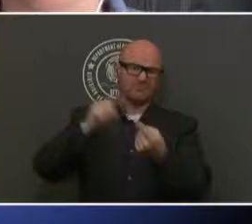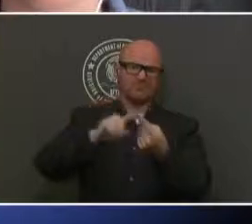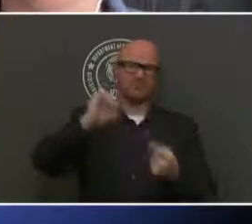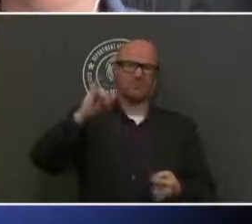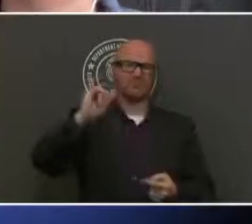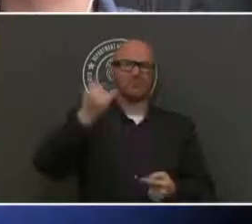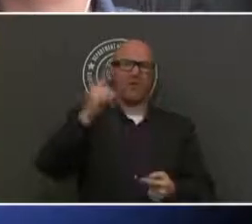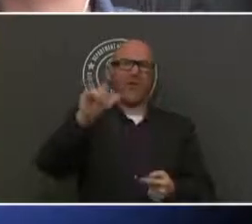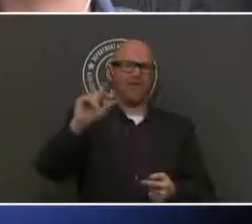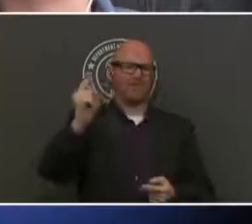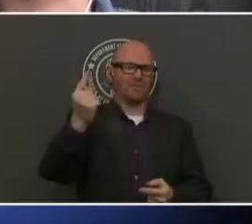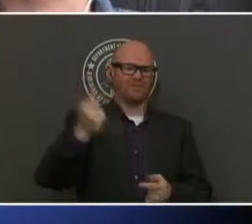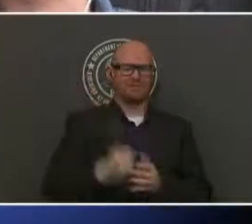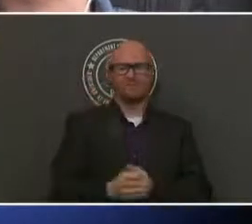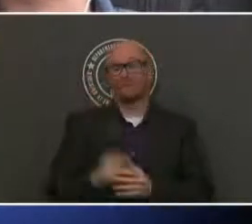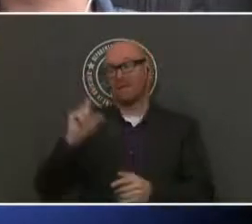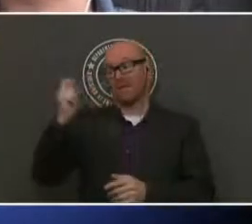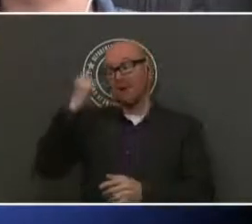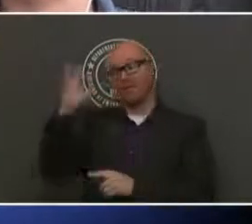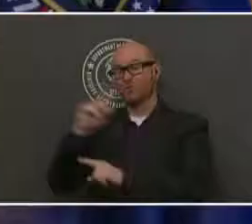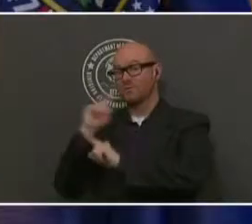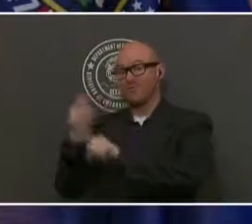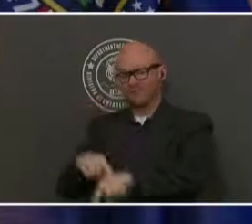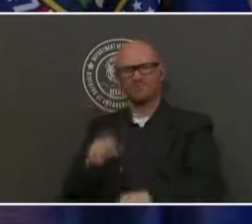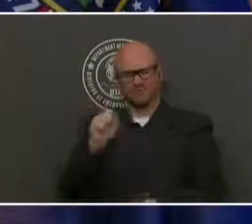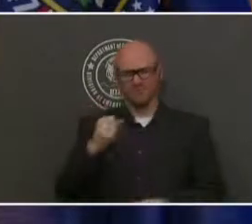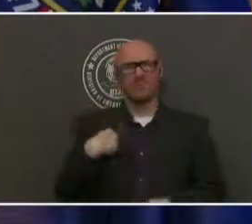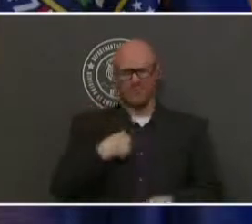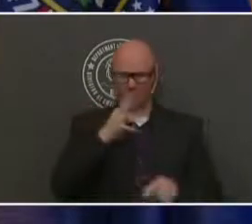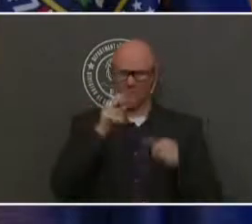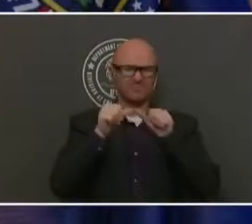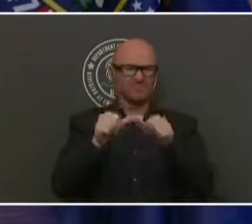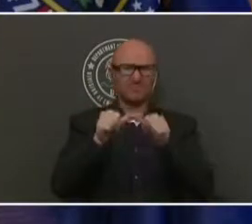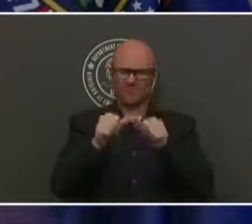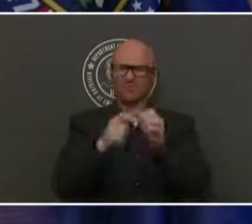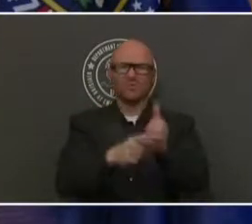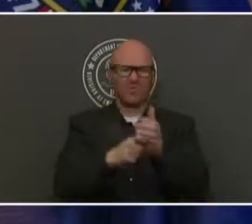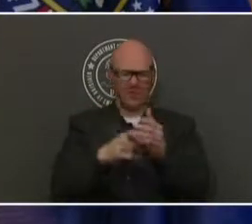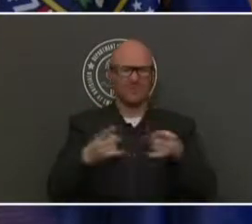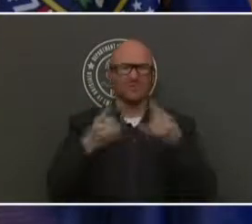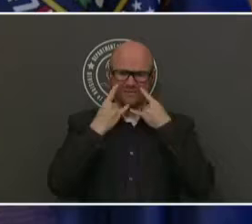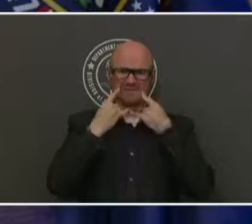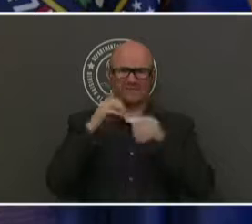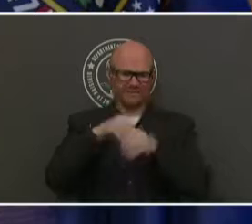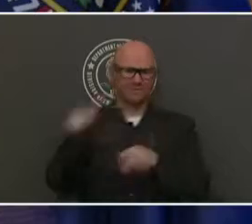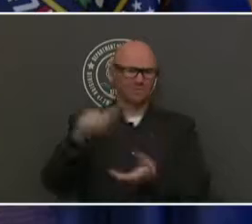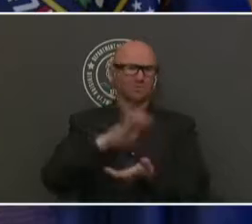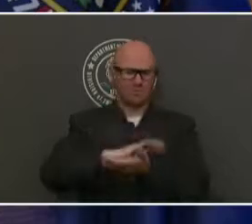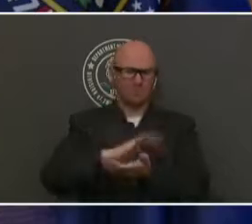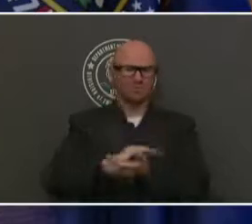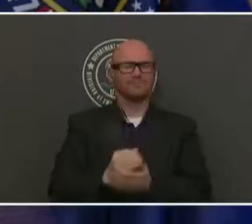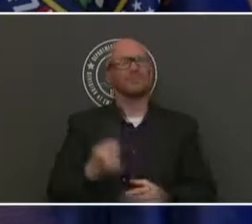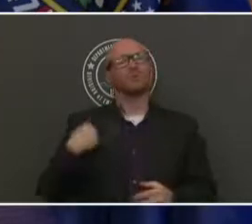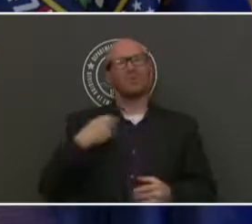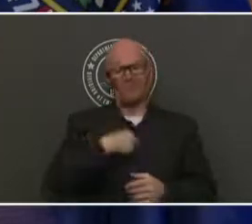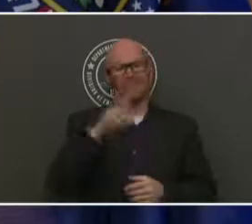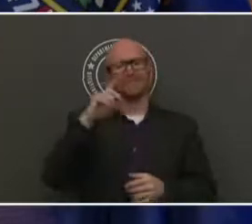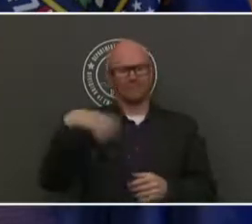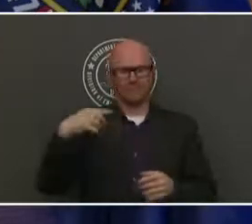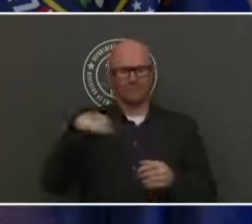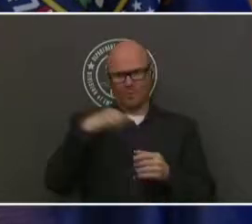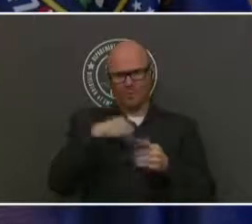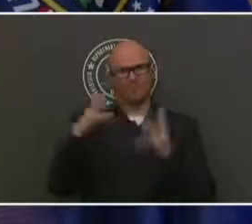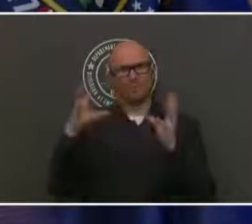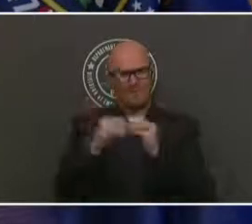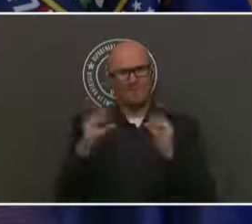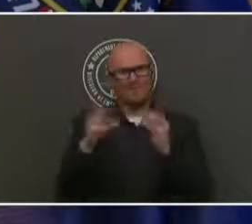so we're going to continue with where we are right now. Again, we're constantly evaluating and reevaluating things,